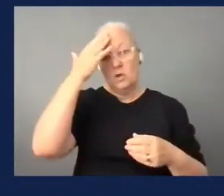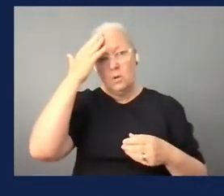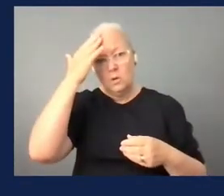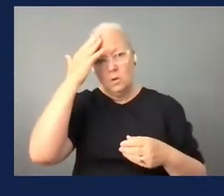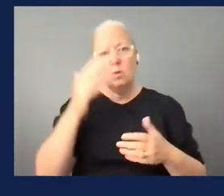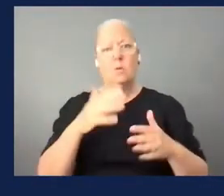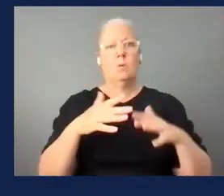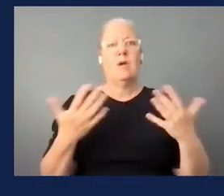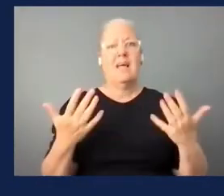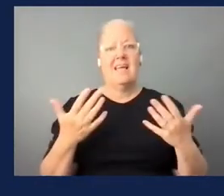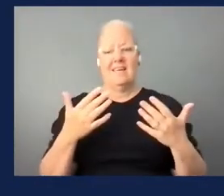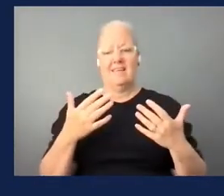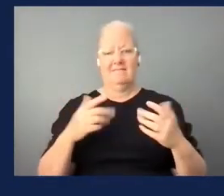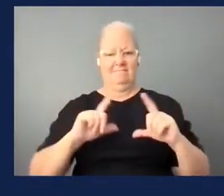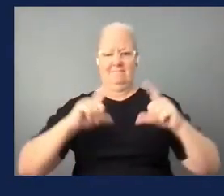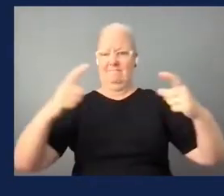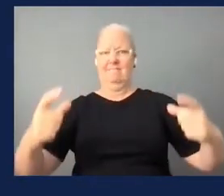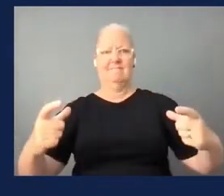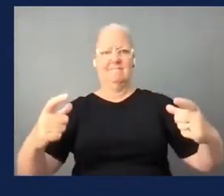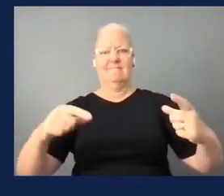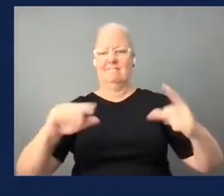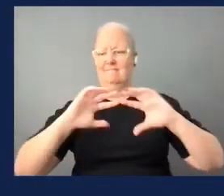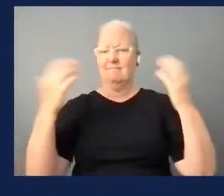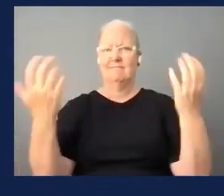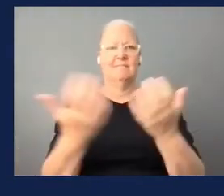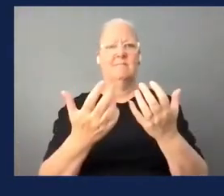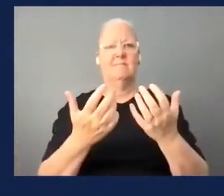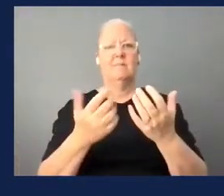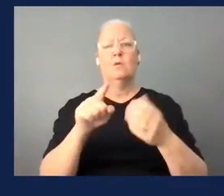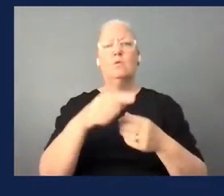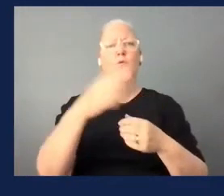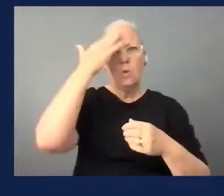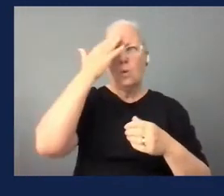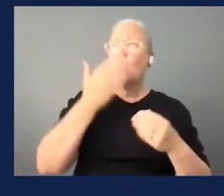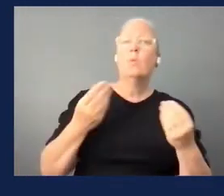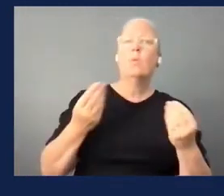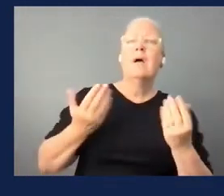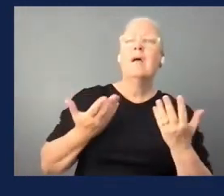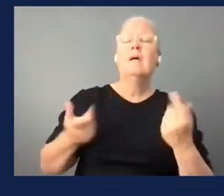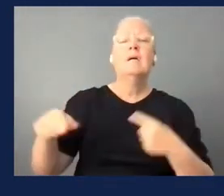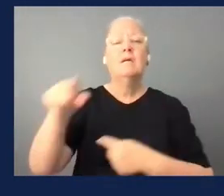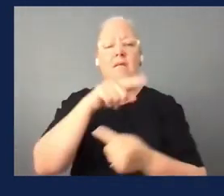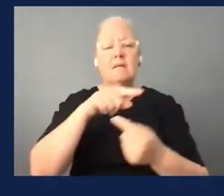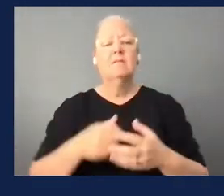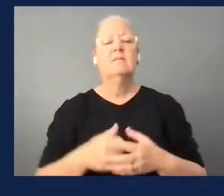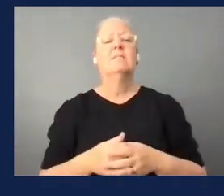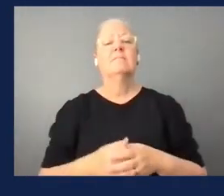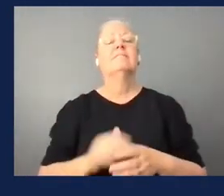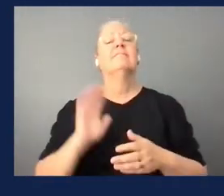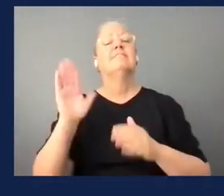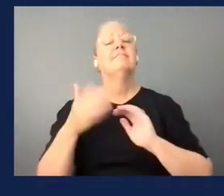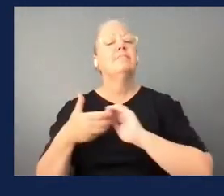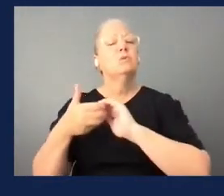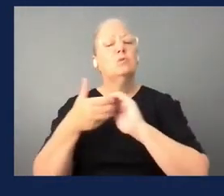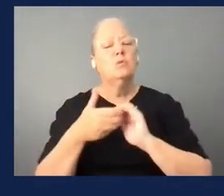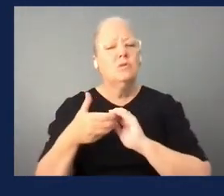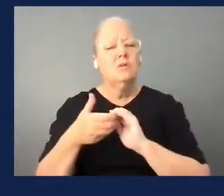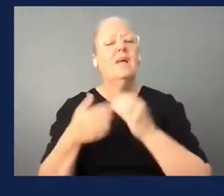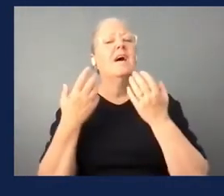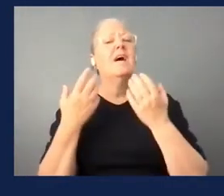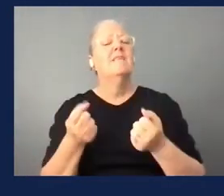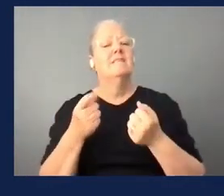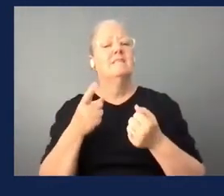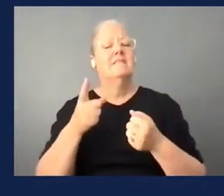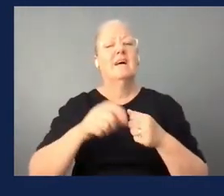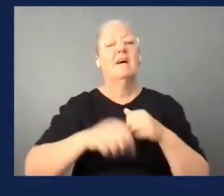is, exactly where the game is played. Thankfully, the Royal Dutch Football Association has a football app